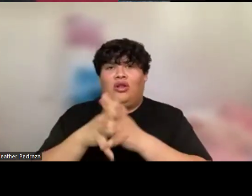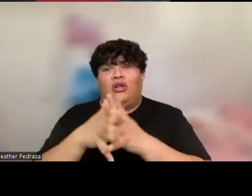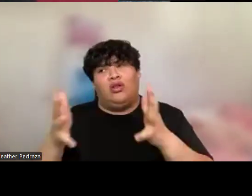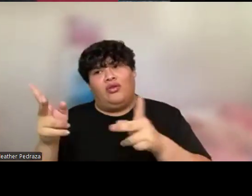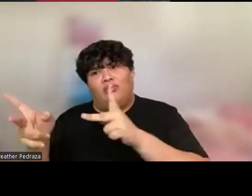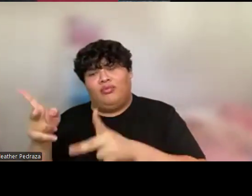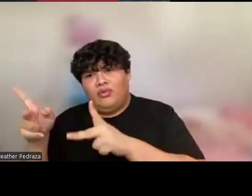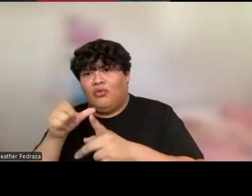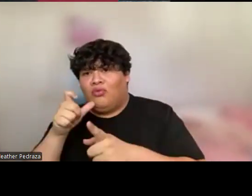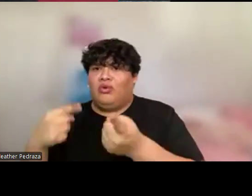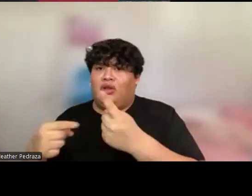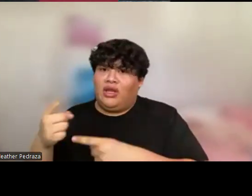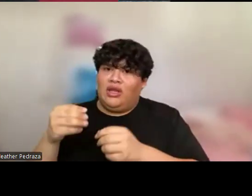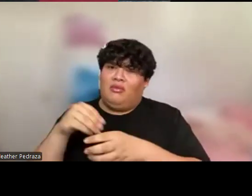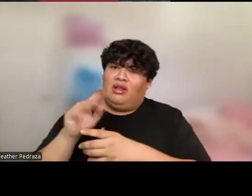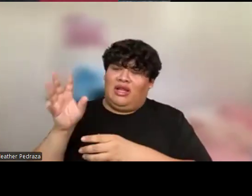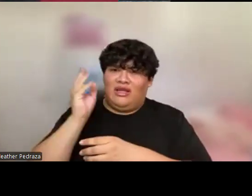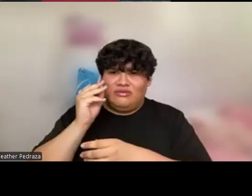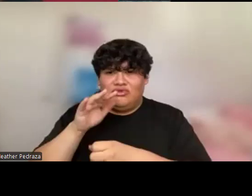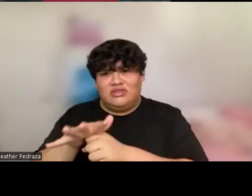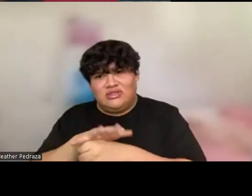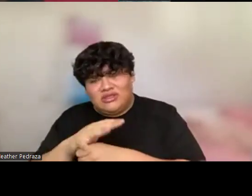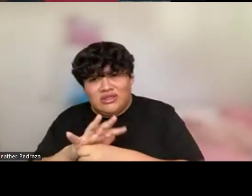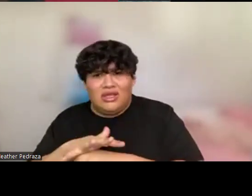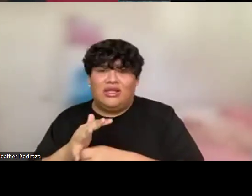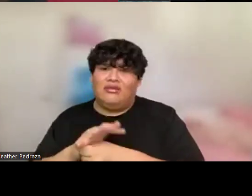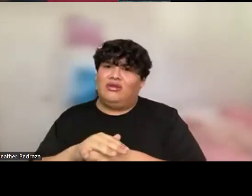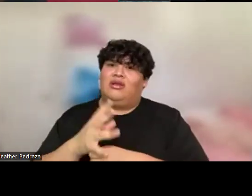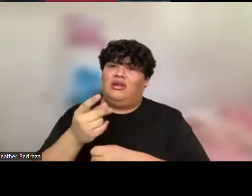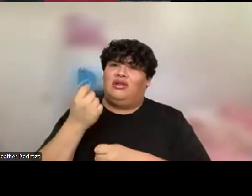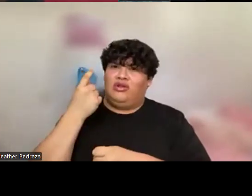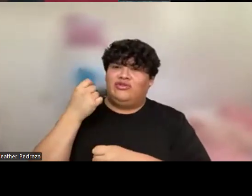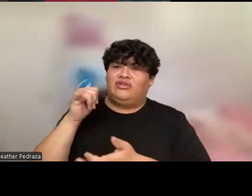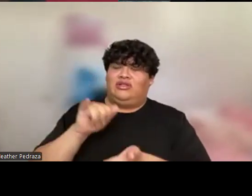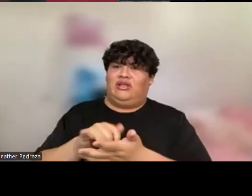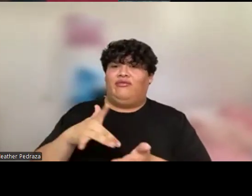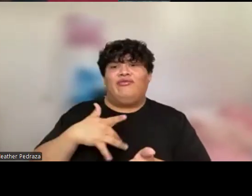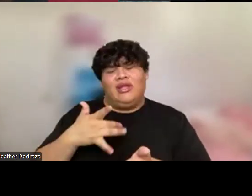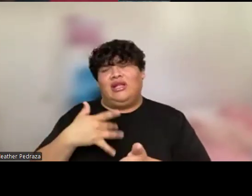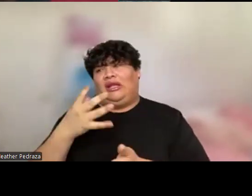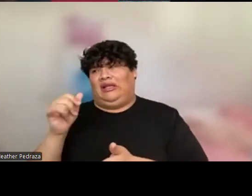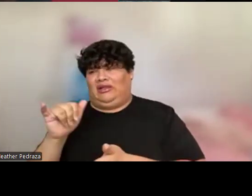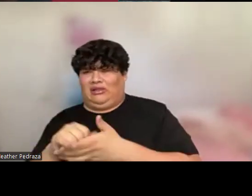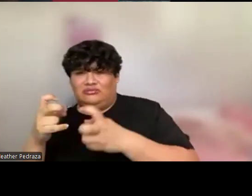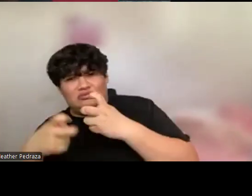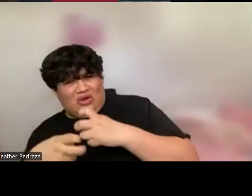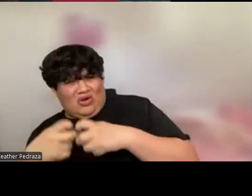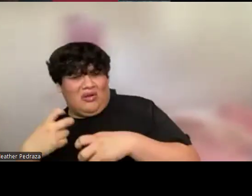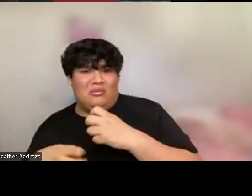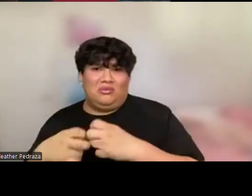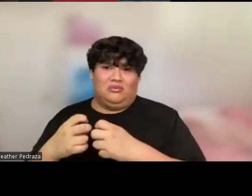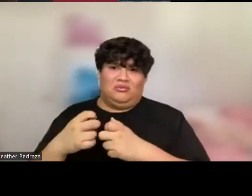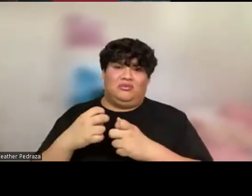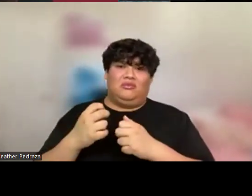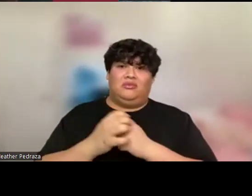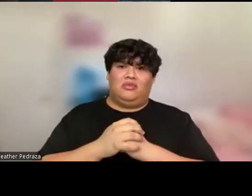had some expertise in that area and understood the sort of the problems in that space, and